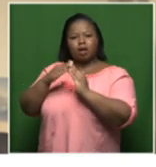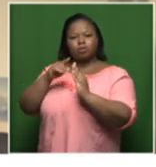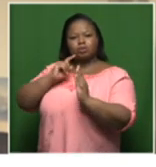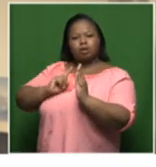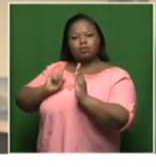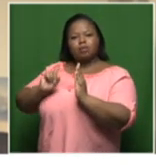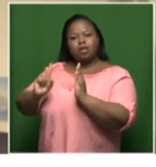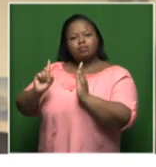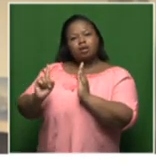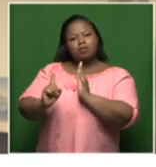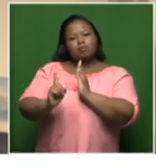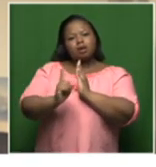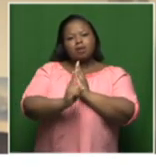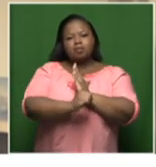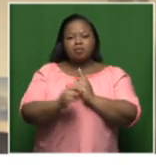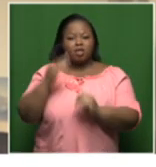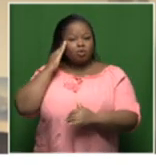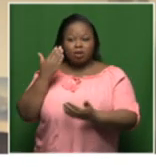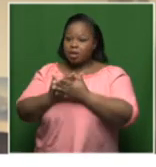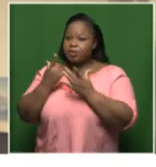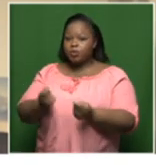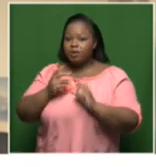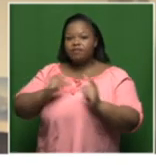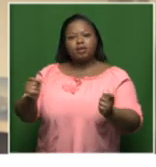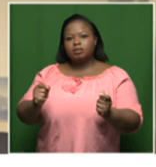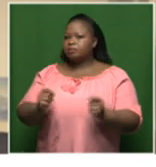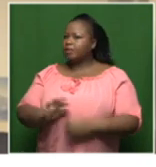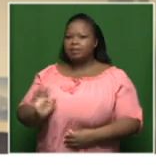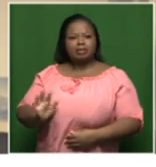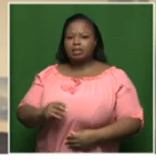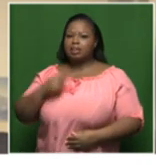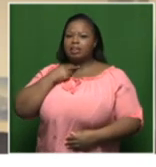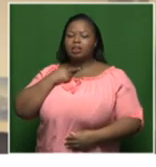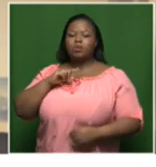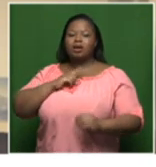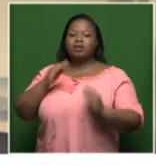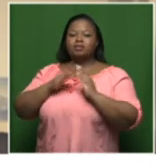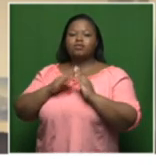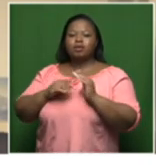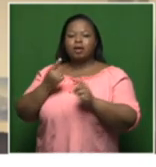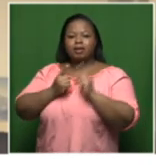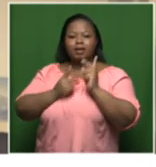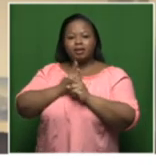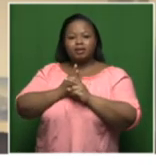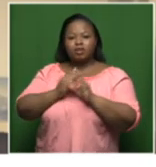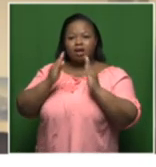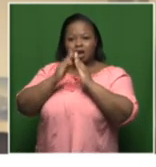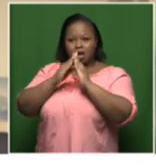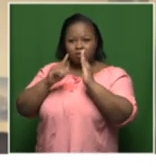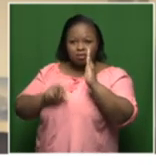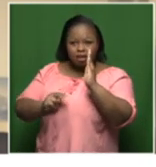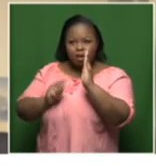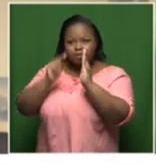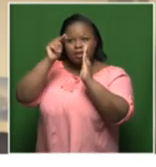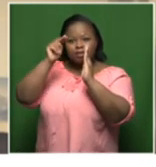slow going as well. I thought I would be able to do it a lot quicker, but kind of running through your house upstairs, you're kind of jumping around,